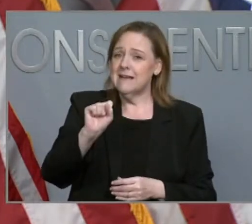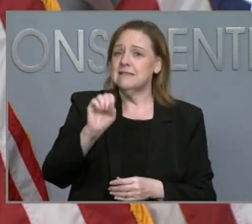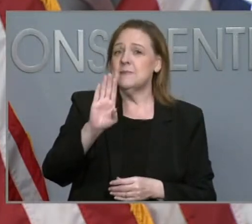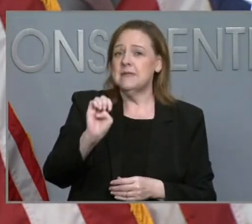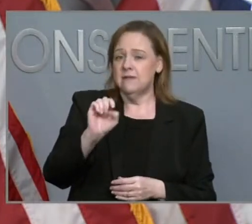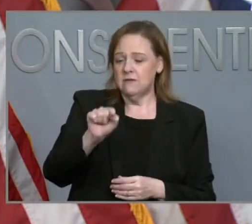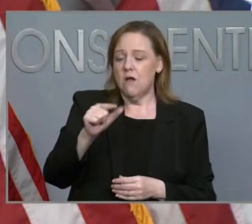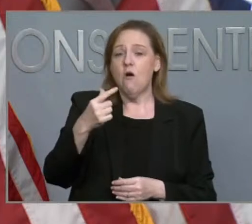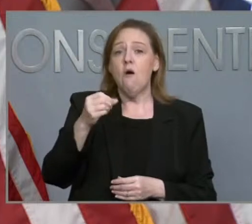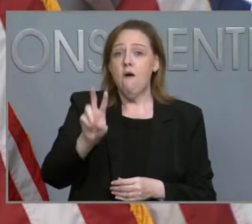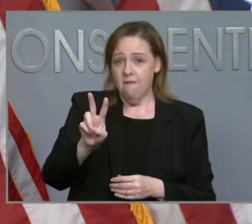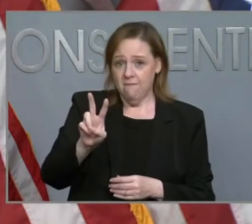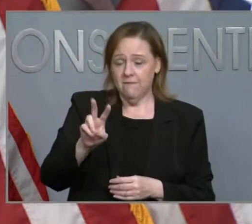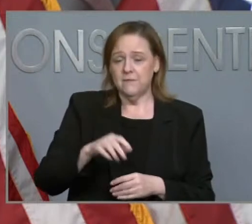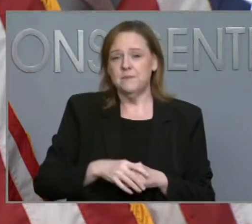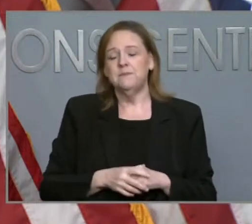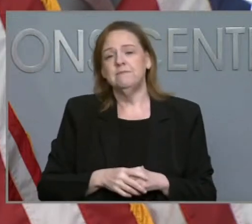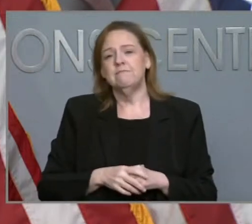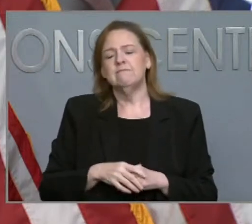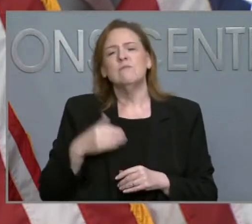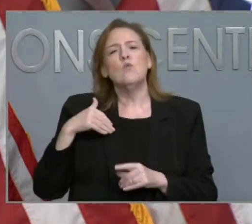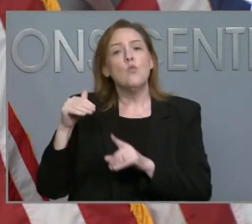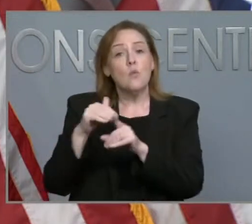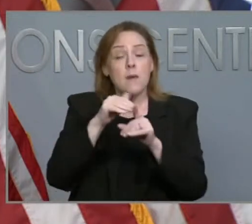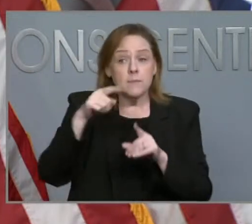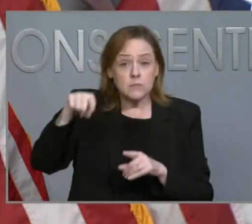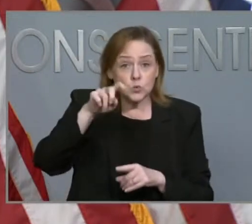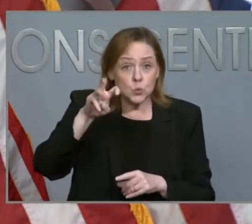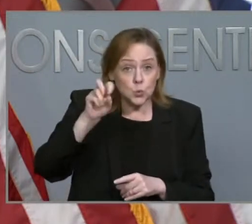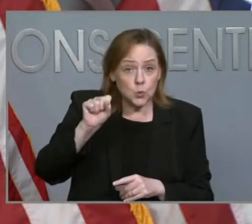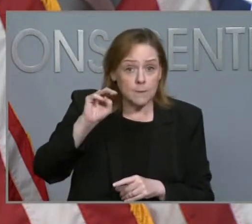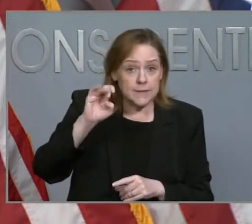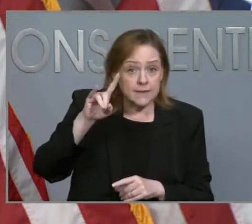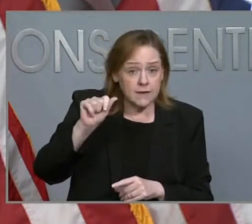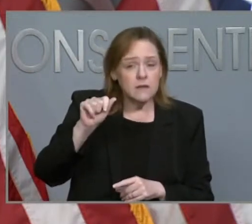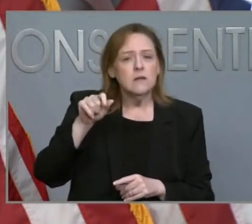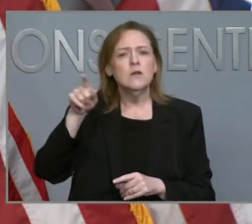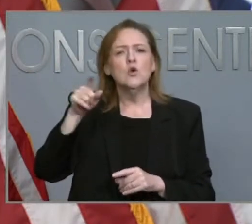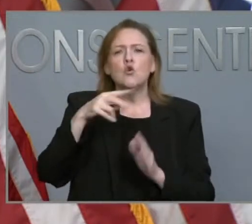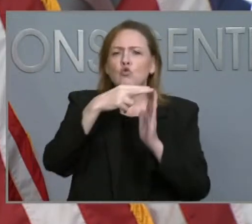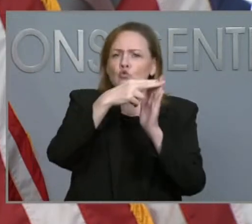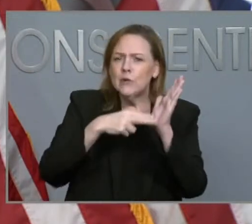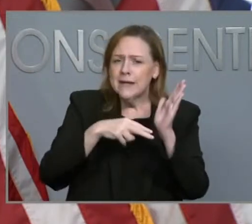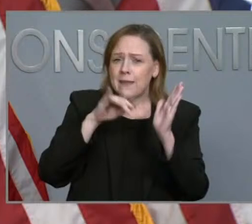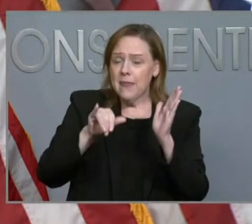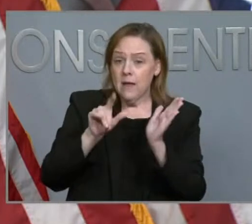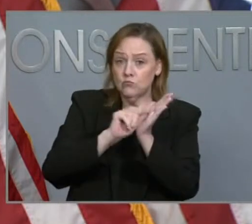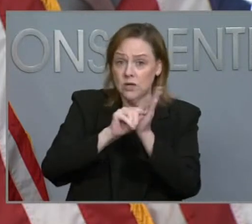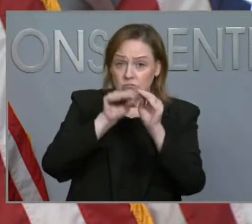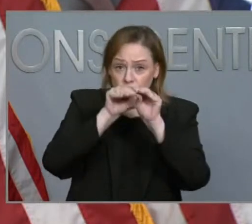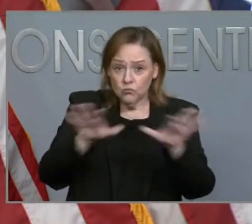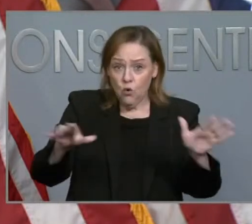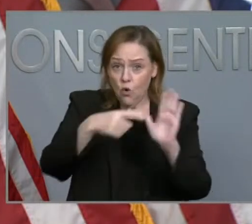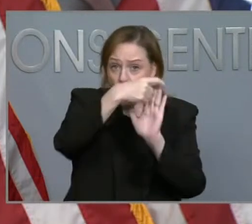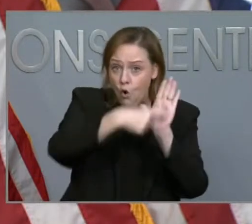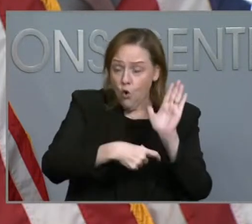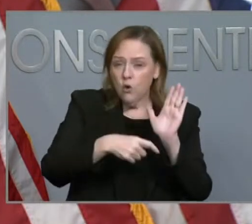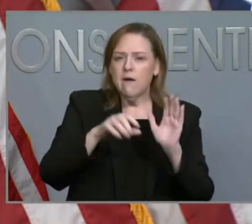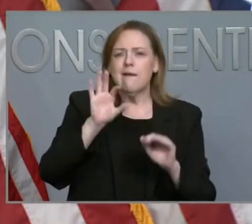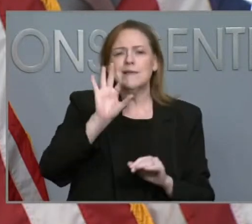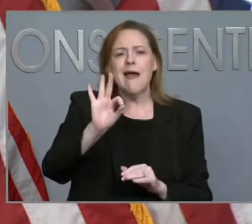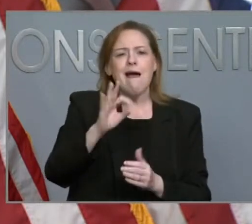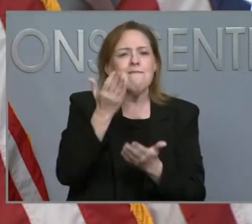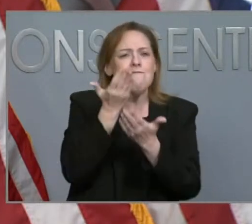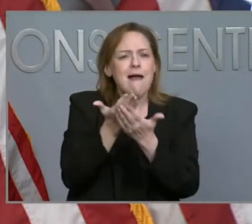ncsbe.gov. We remind members of the media to read the press release, 9 Facts About the Vote Counting and